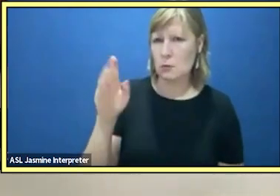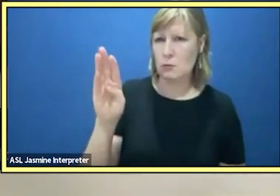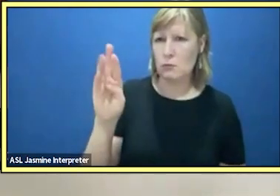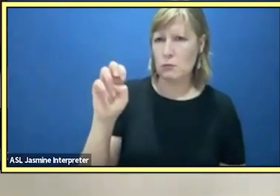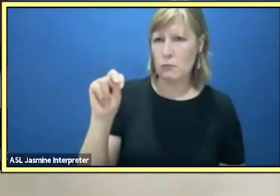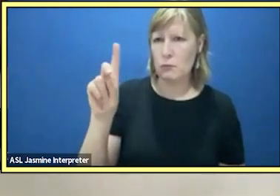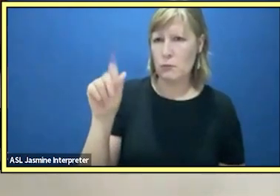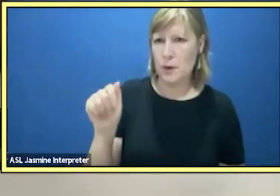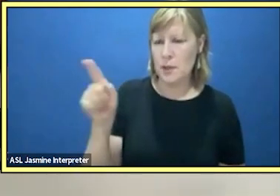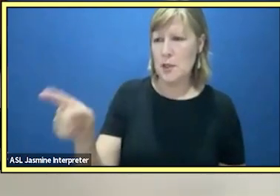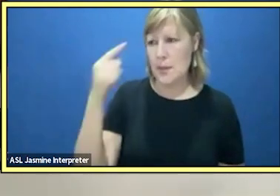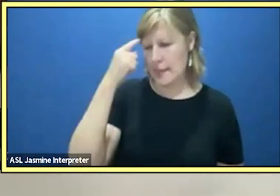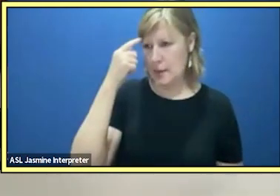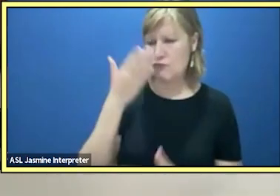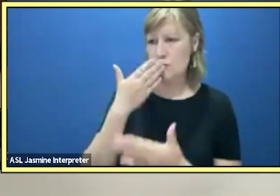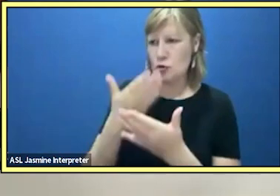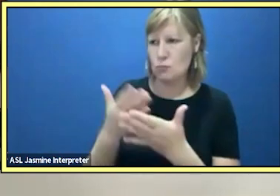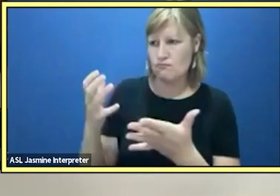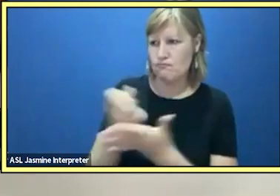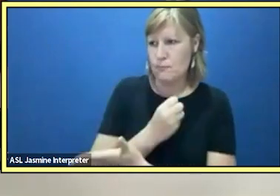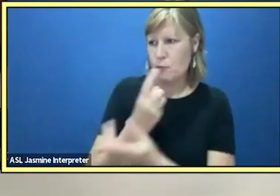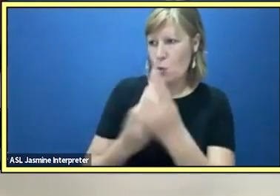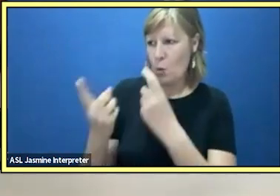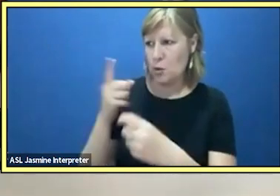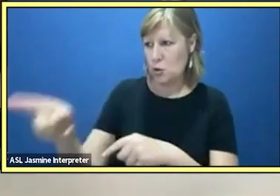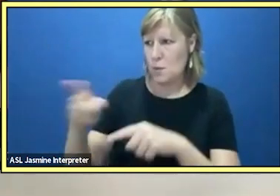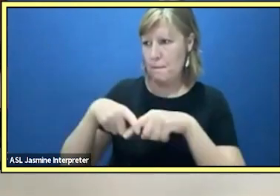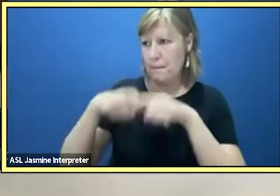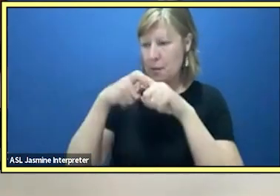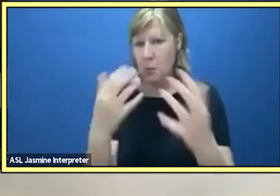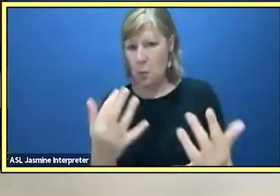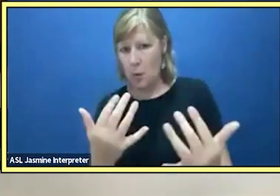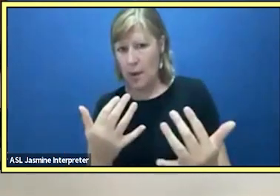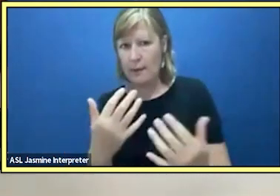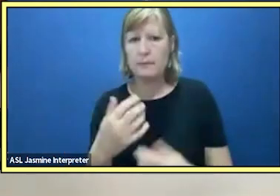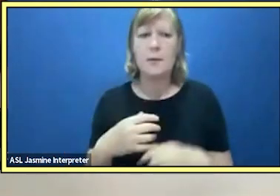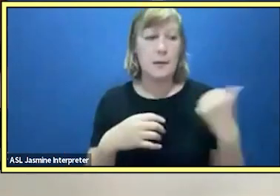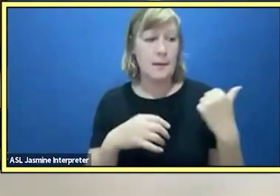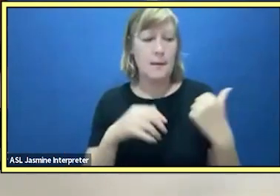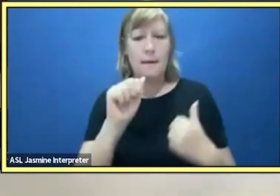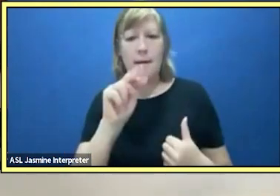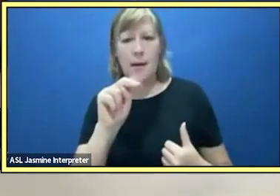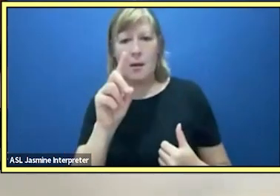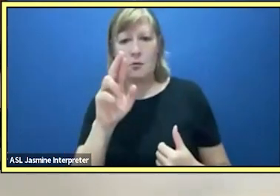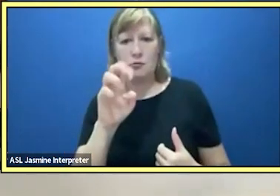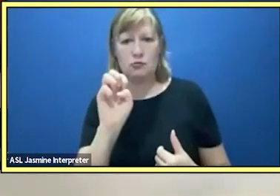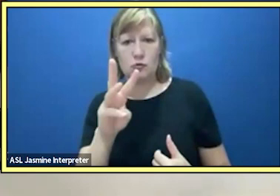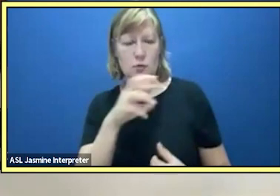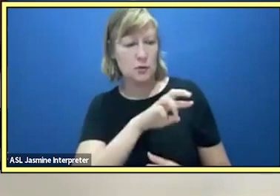think. If you put them in the chat, Andrew Whalen from our staff will read them when you want him to do